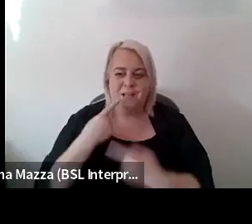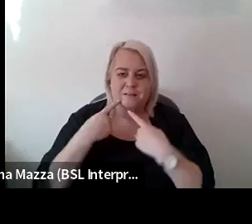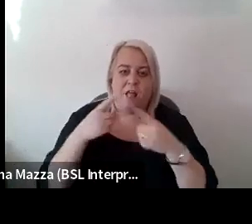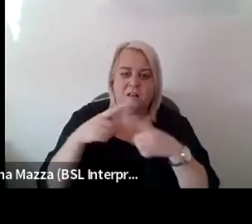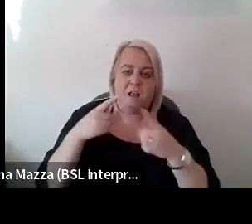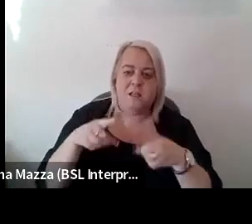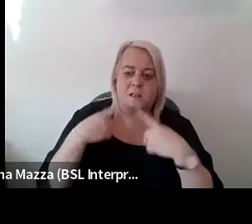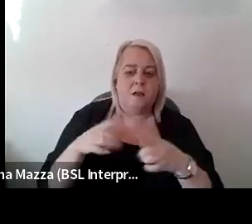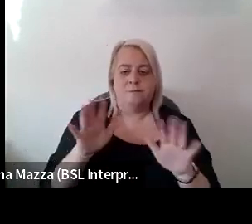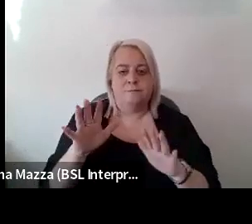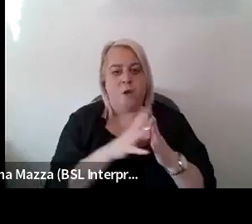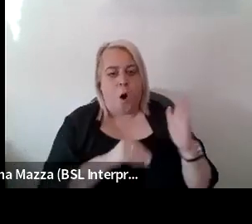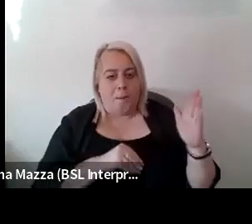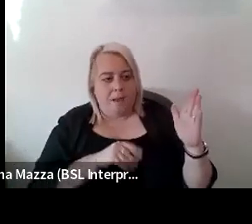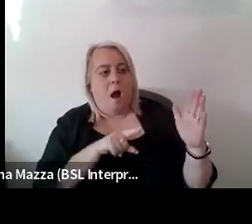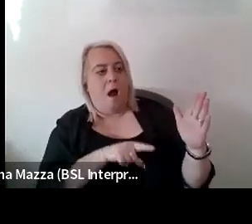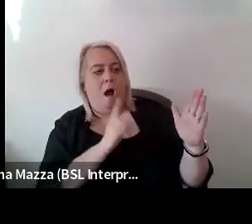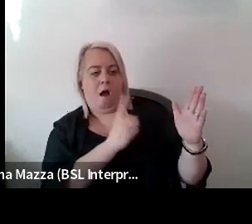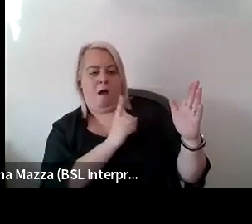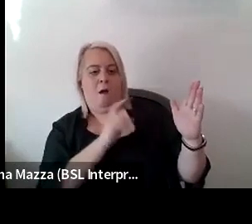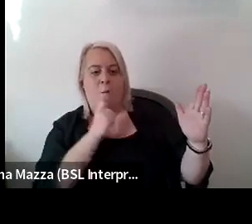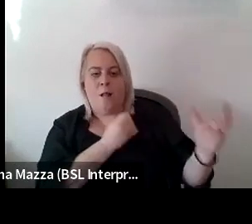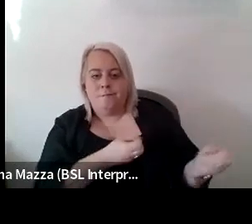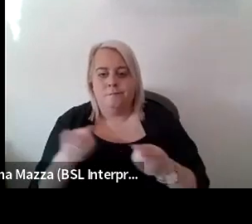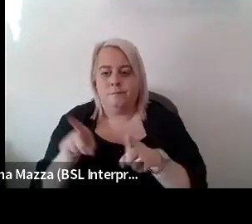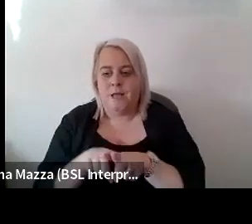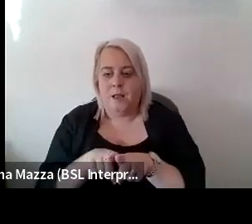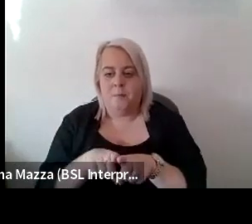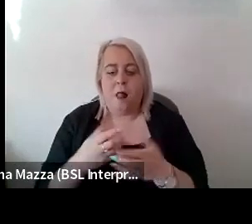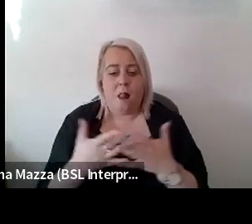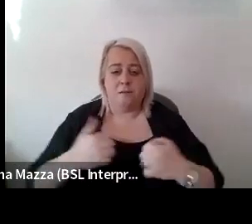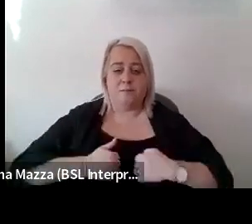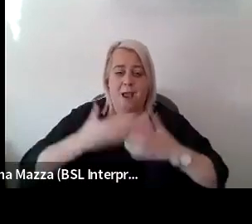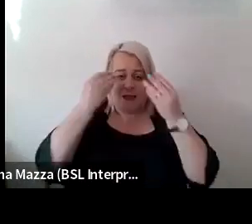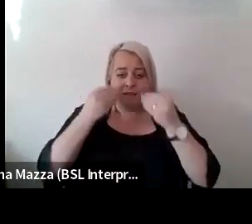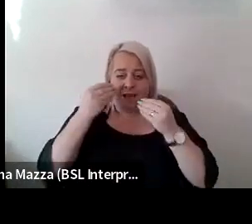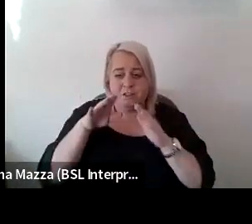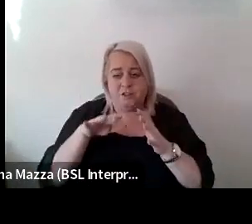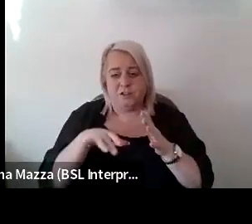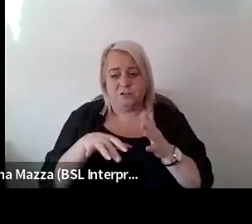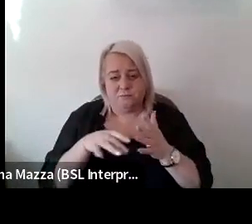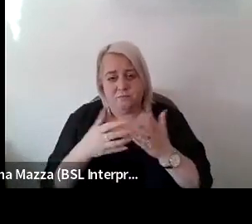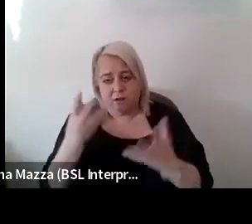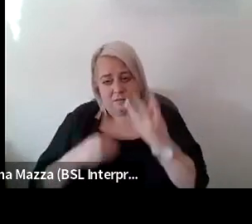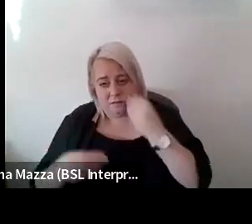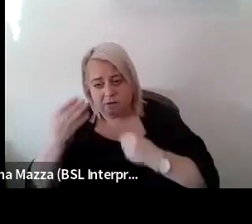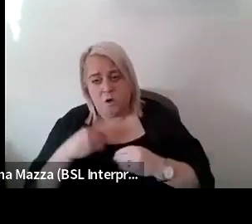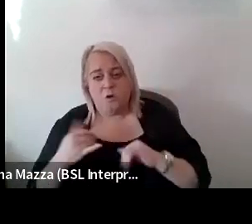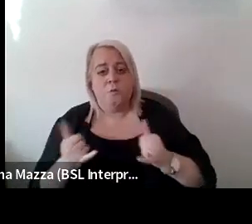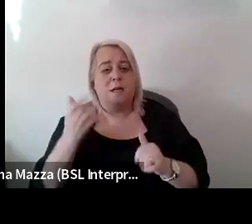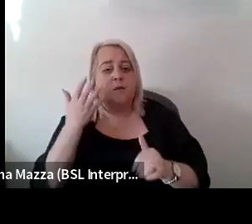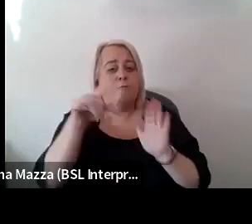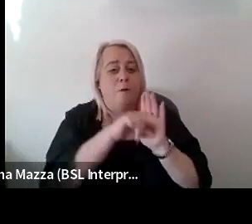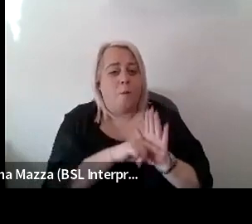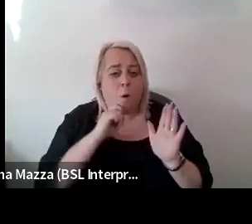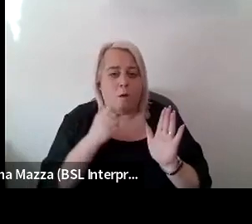work, a lot of mine is a process of education. So I just casually drop in tidbits as I'm doing my report outs